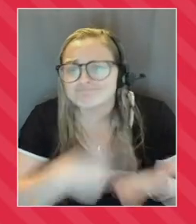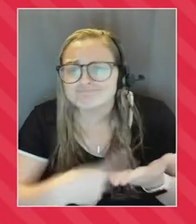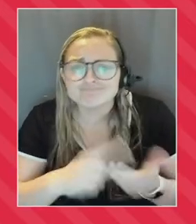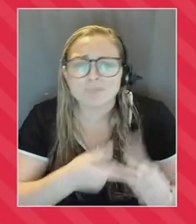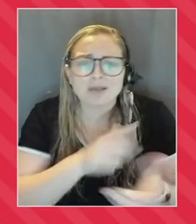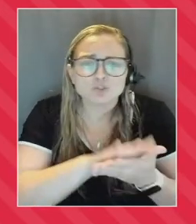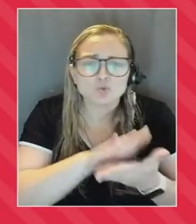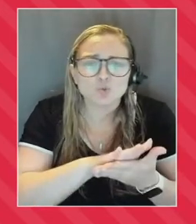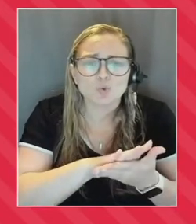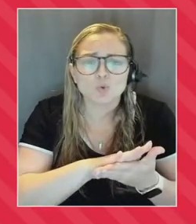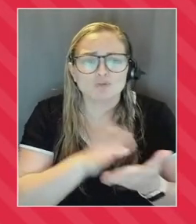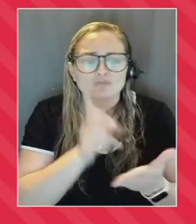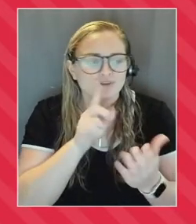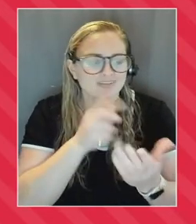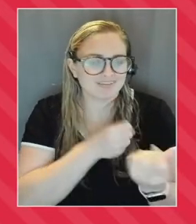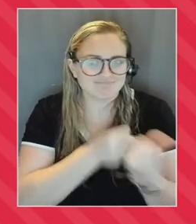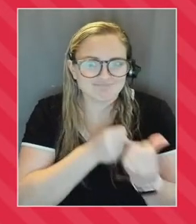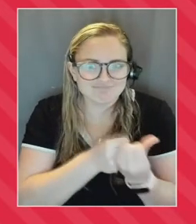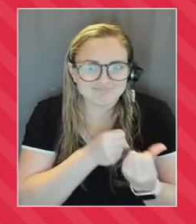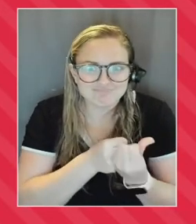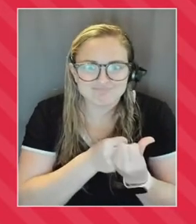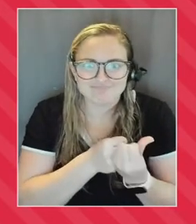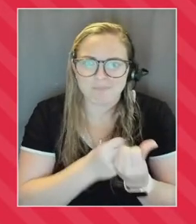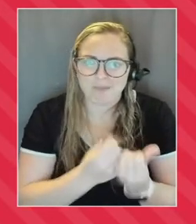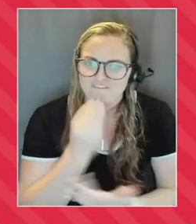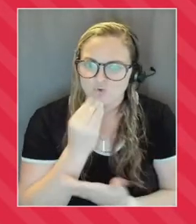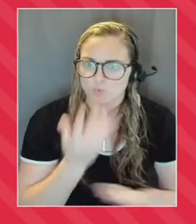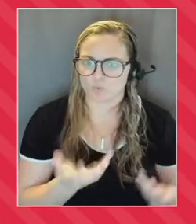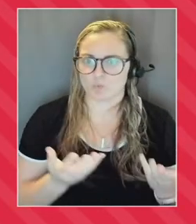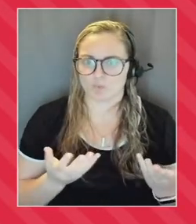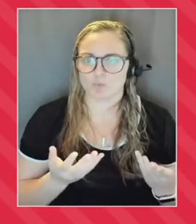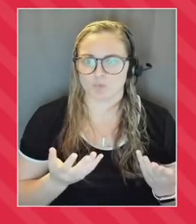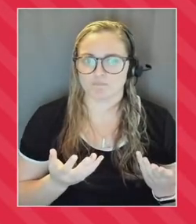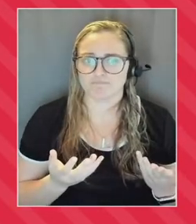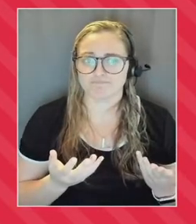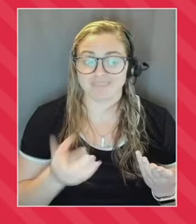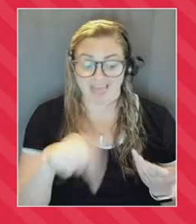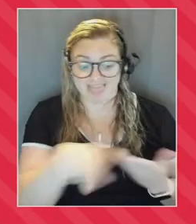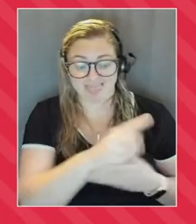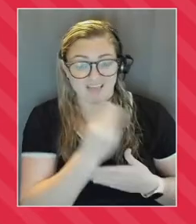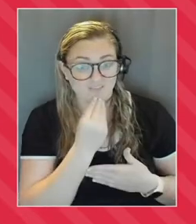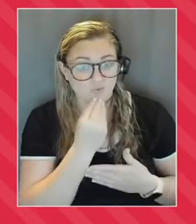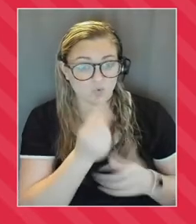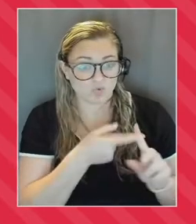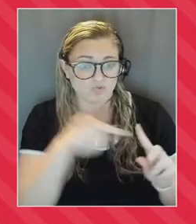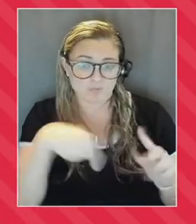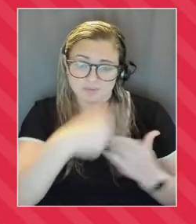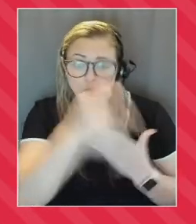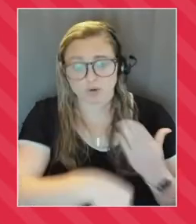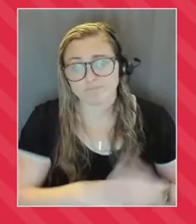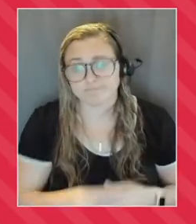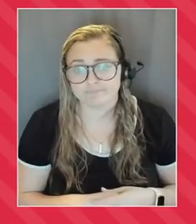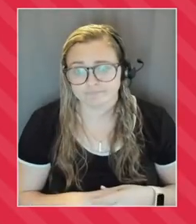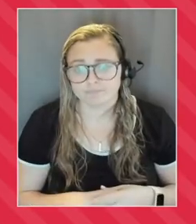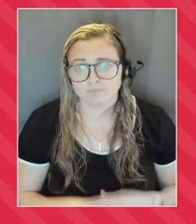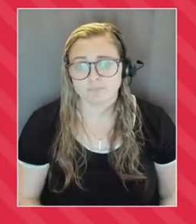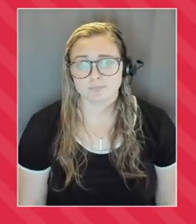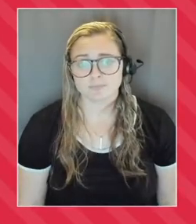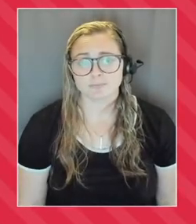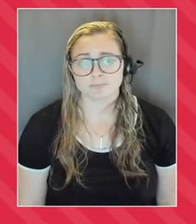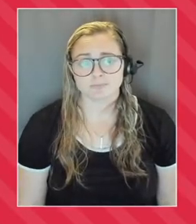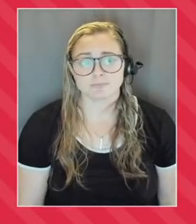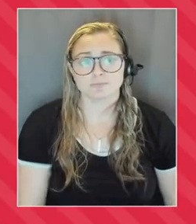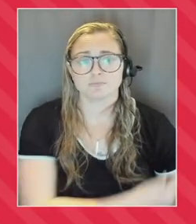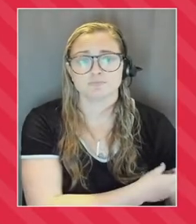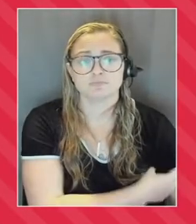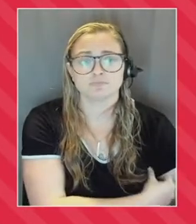that is driven by the food, and a lot of that food came from this program. Ooh, this is a